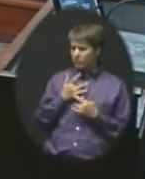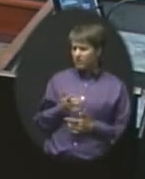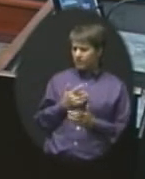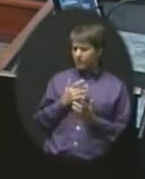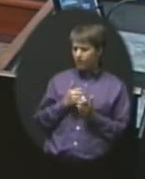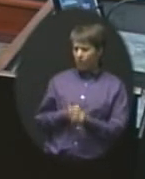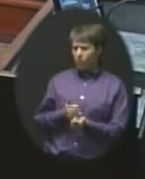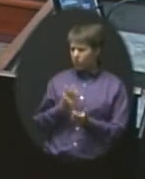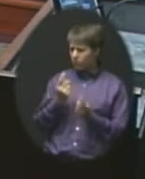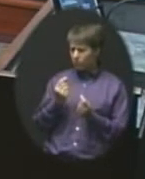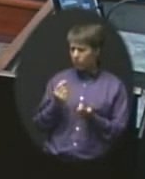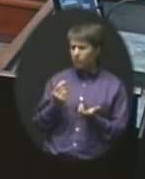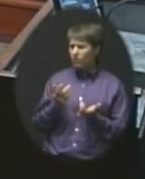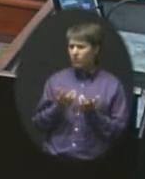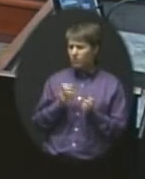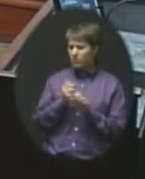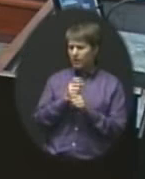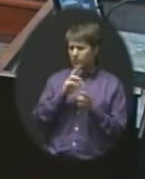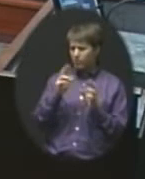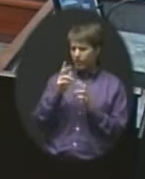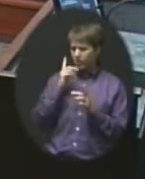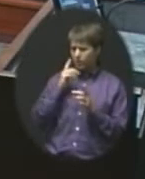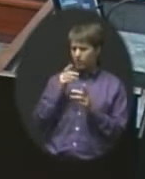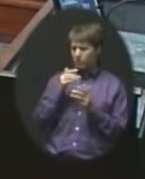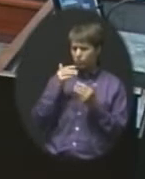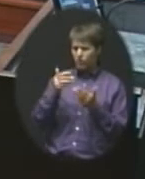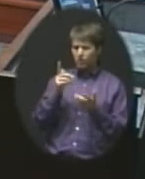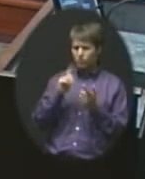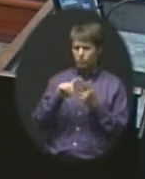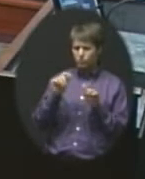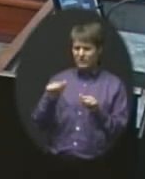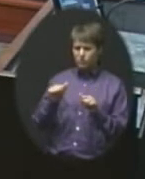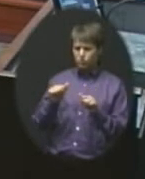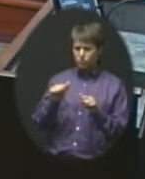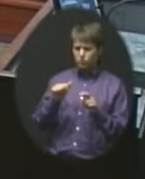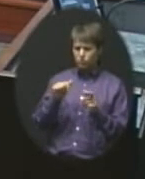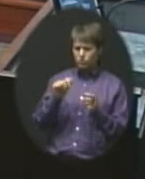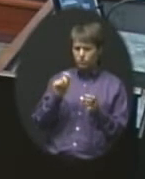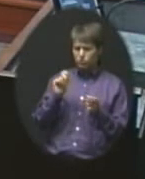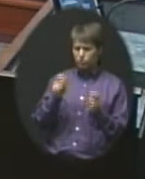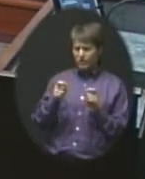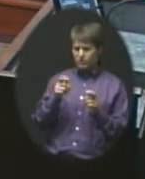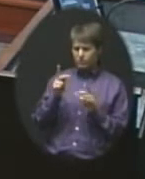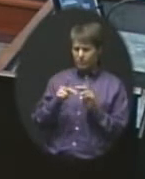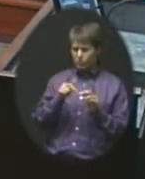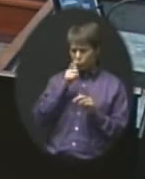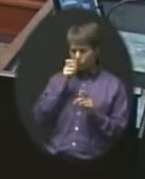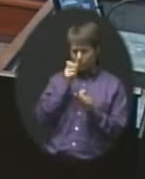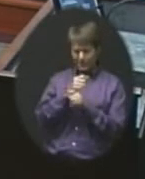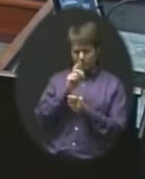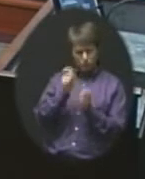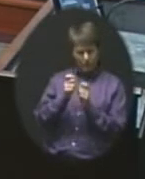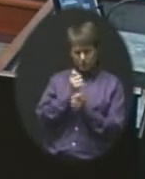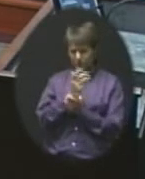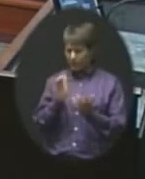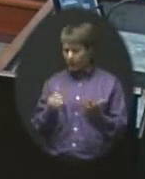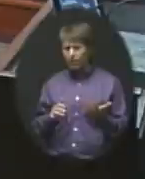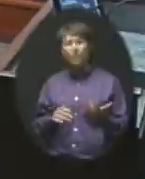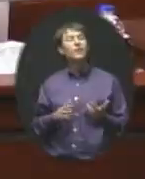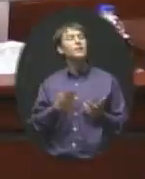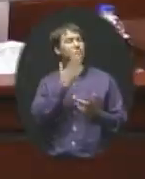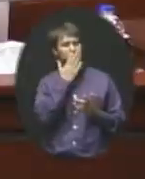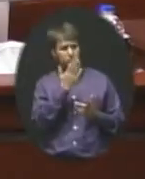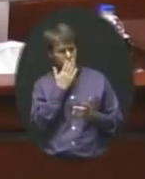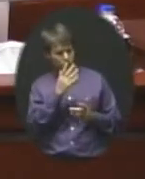Great question. That we can make prepared and put out to potential change people that are going to have to make some changes and things such as that? Yeah, very